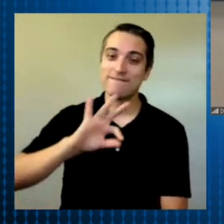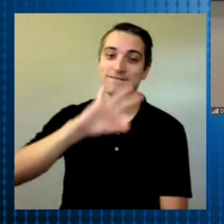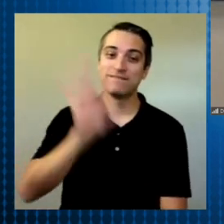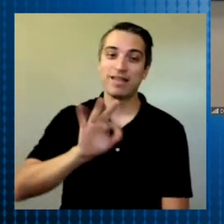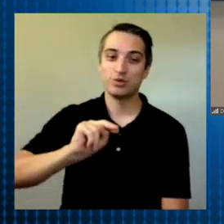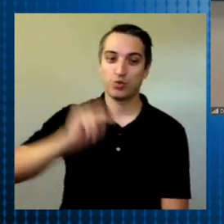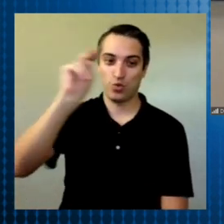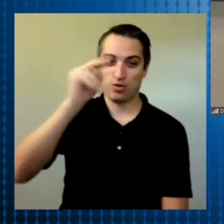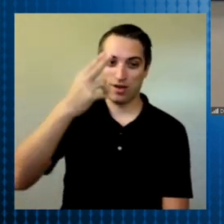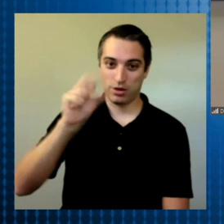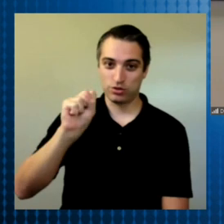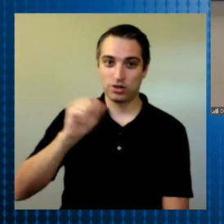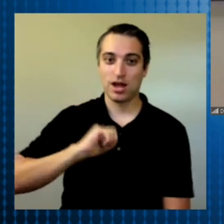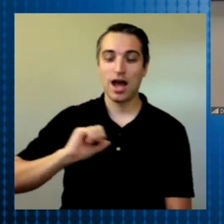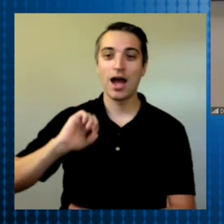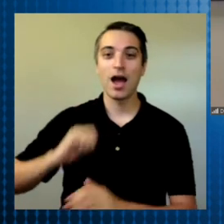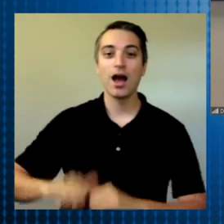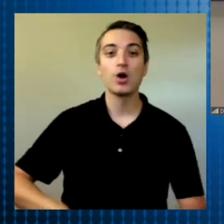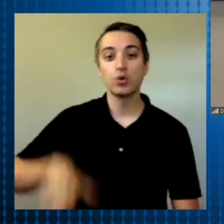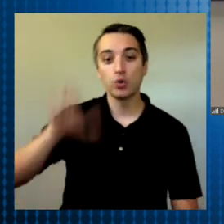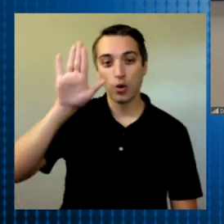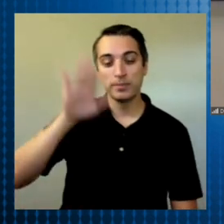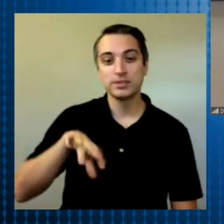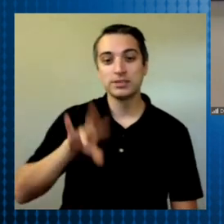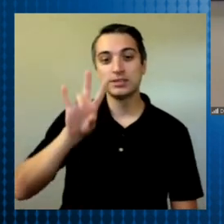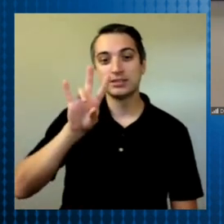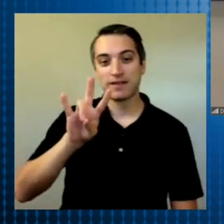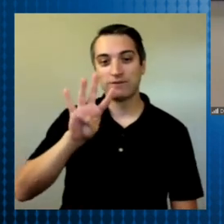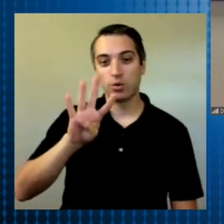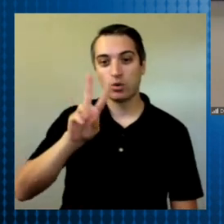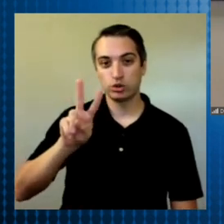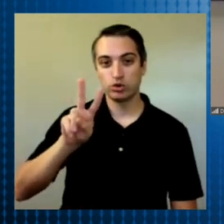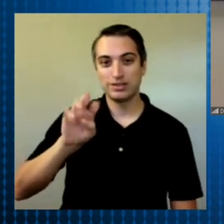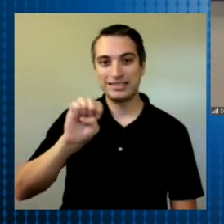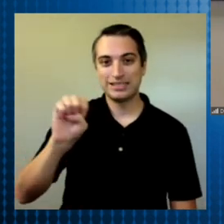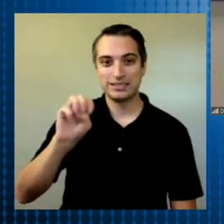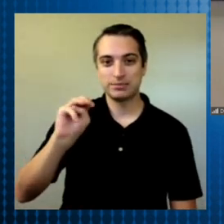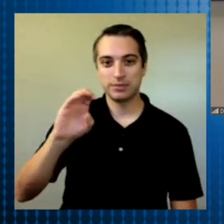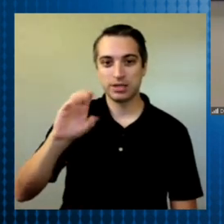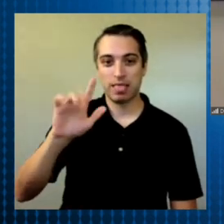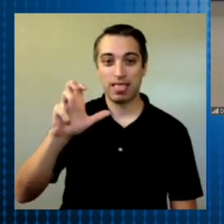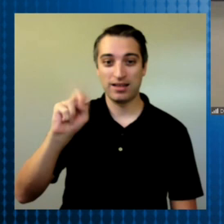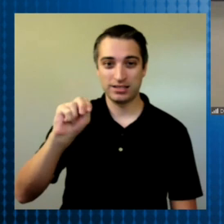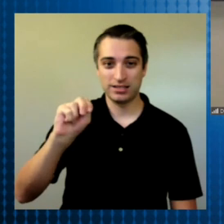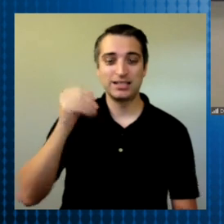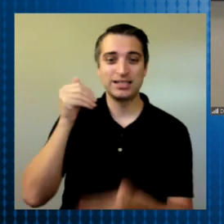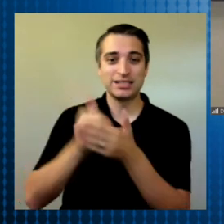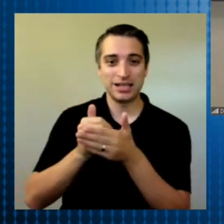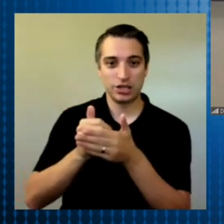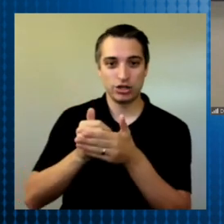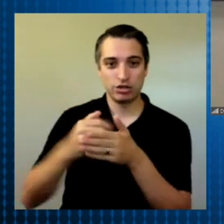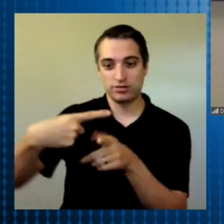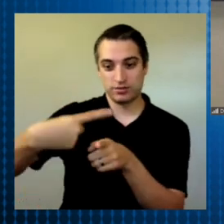on 742 East McClellan Street, near the corner of North Street and